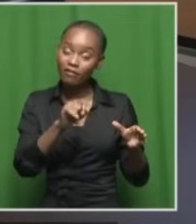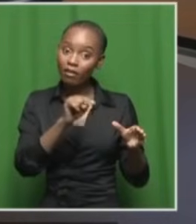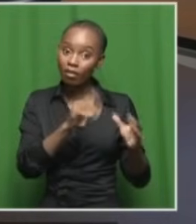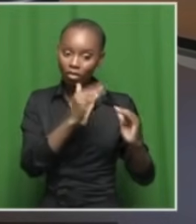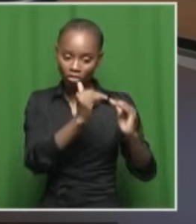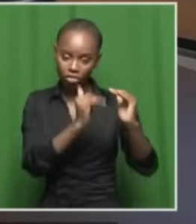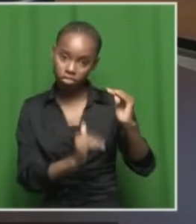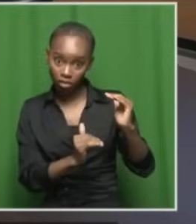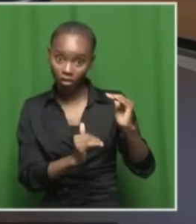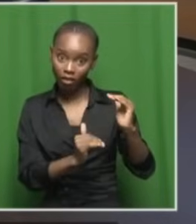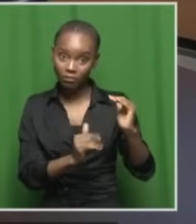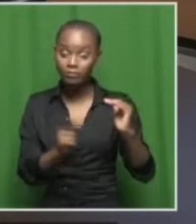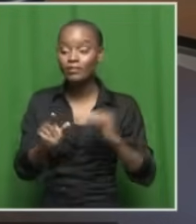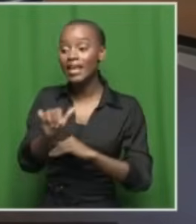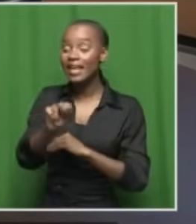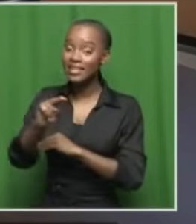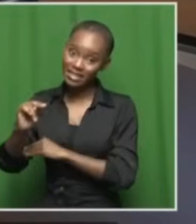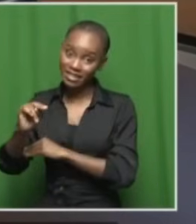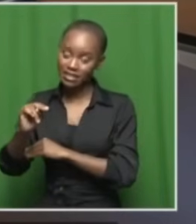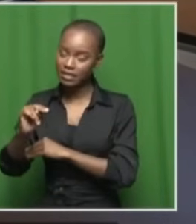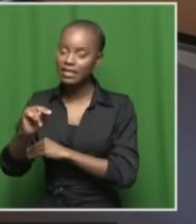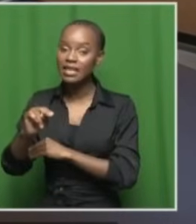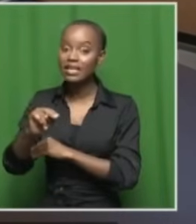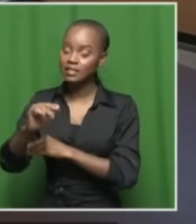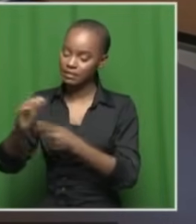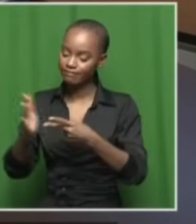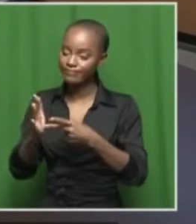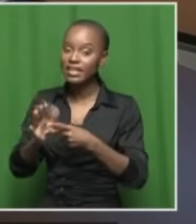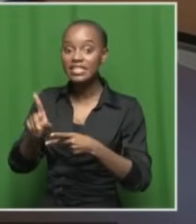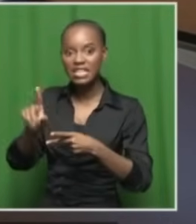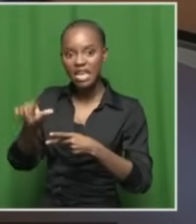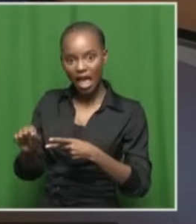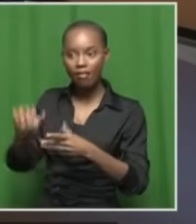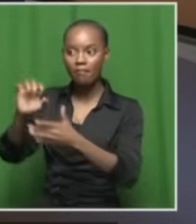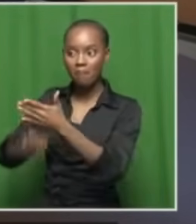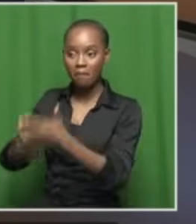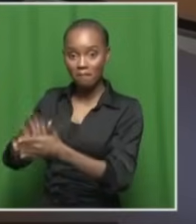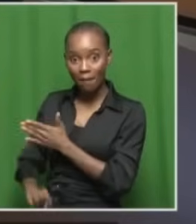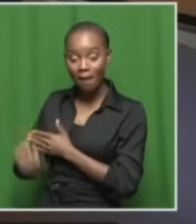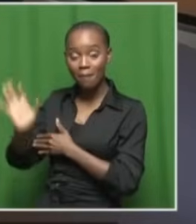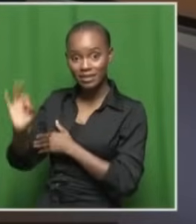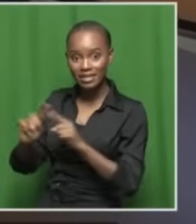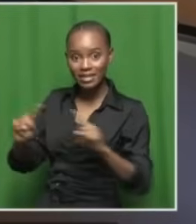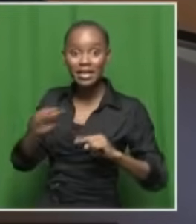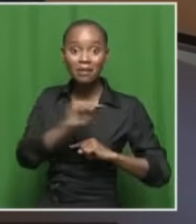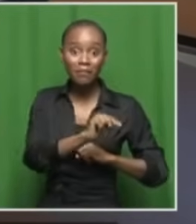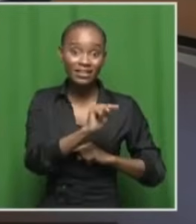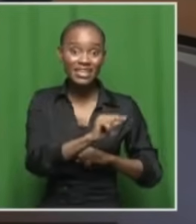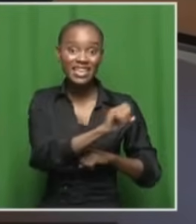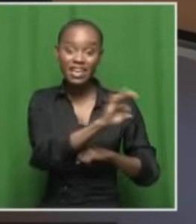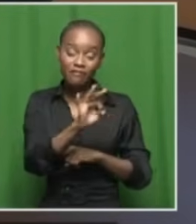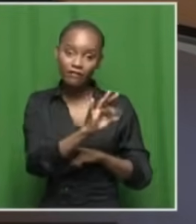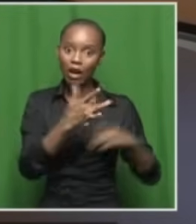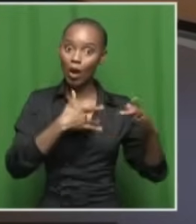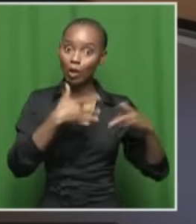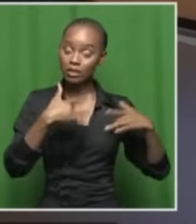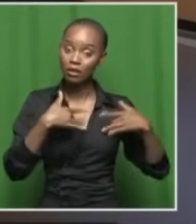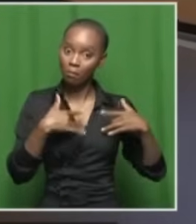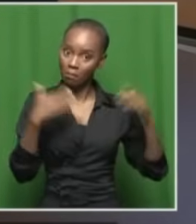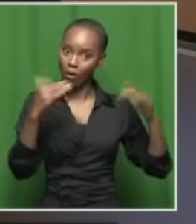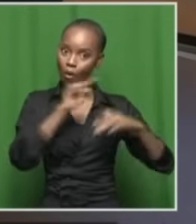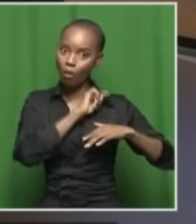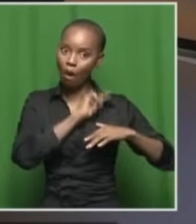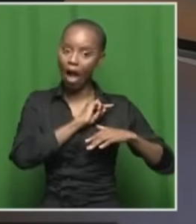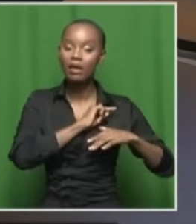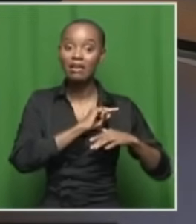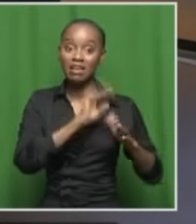with the ANC and the DA and others, is, of course, but the EFF perhaps would be a little bit more concerned, because it seems as though maybe those